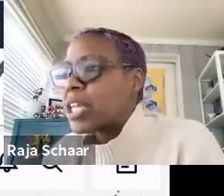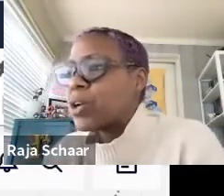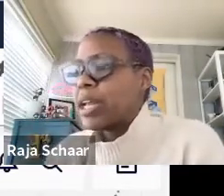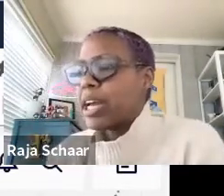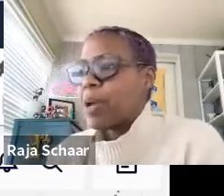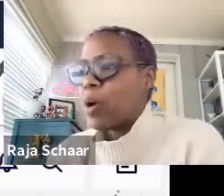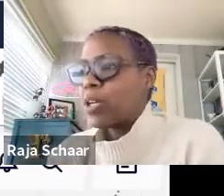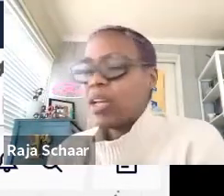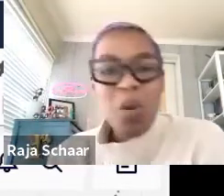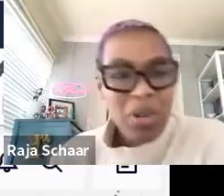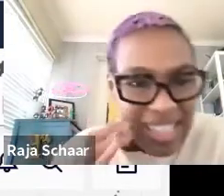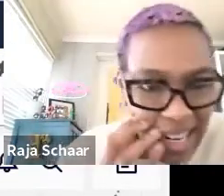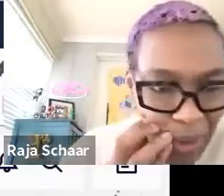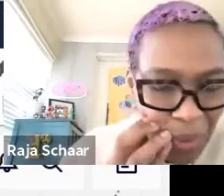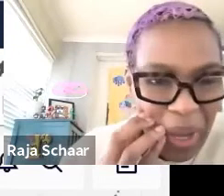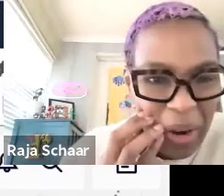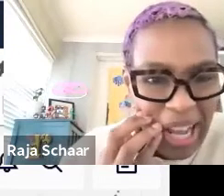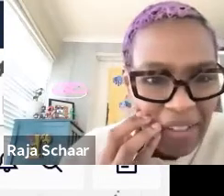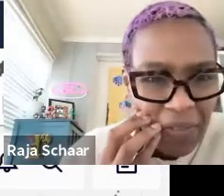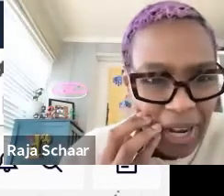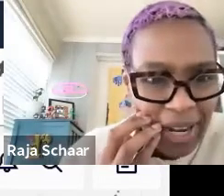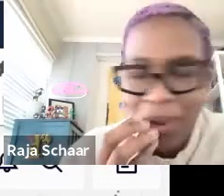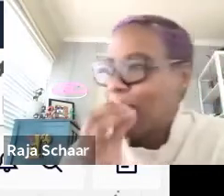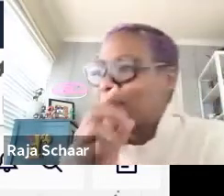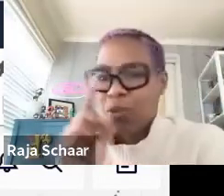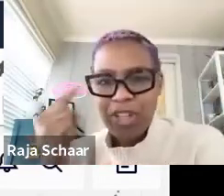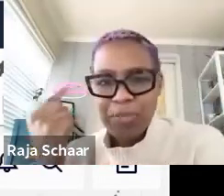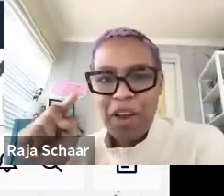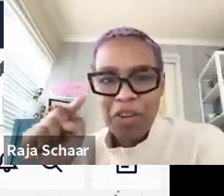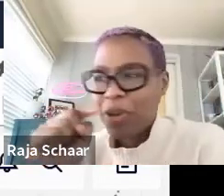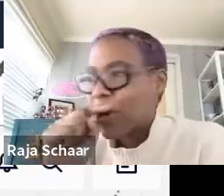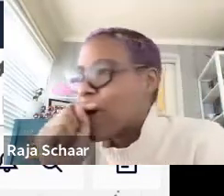very little income equality, which is kind of like what we already have, right? Okay,